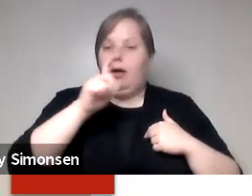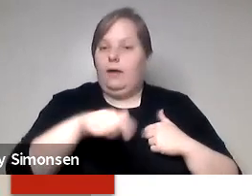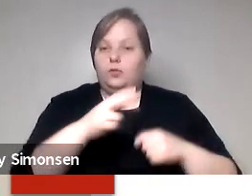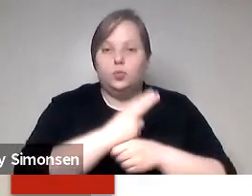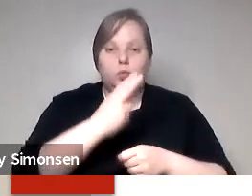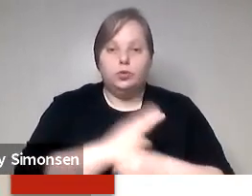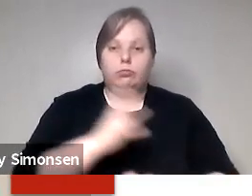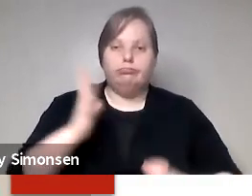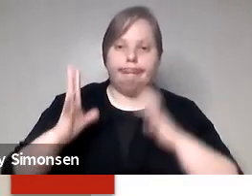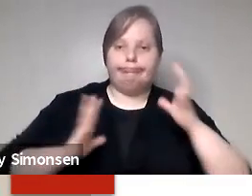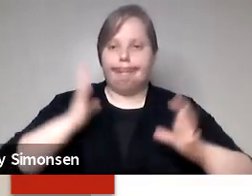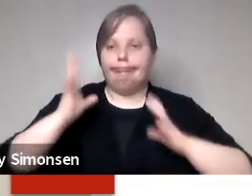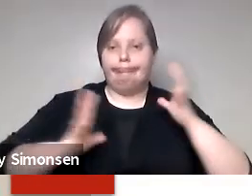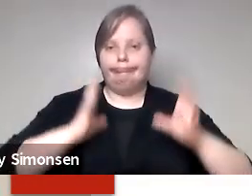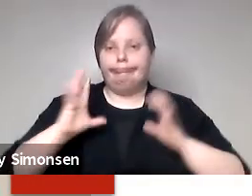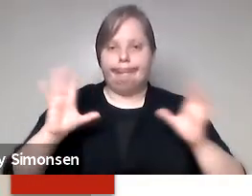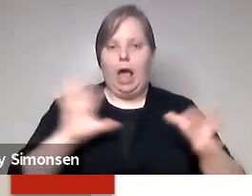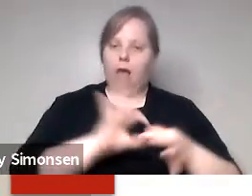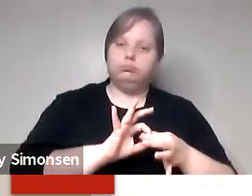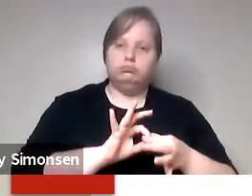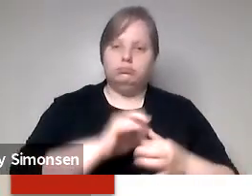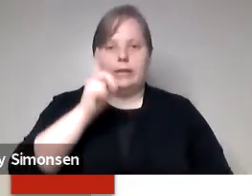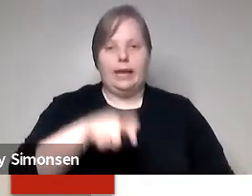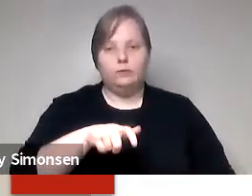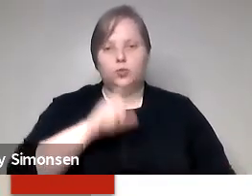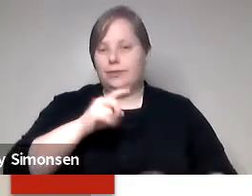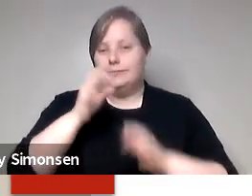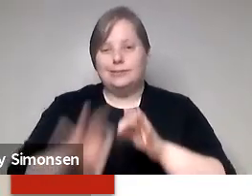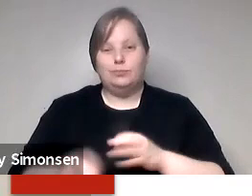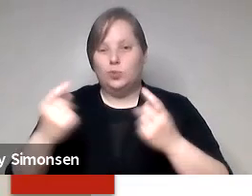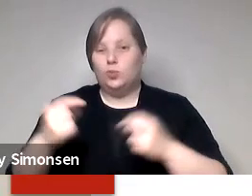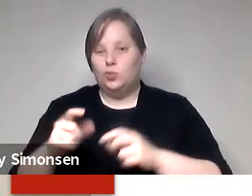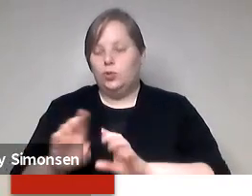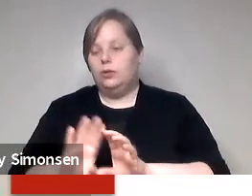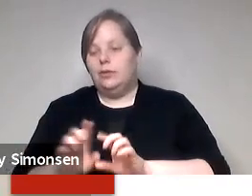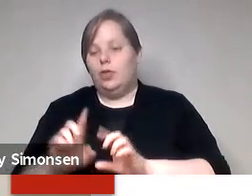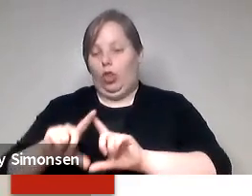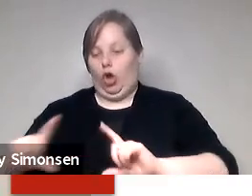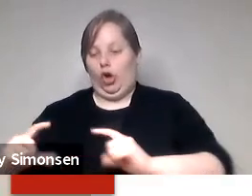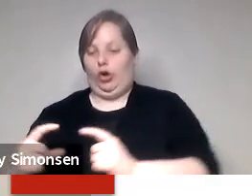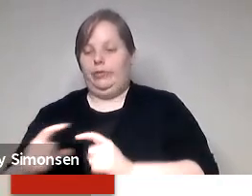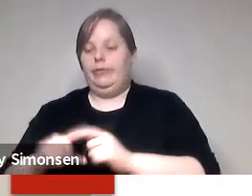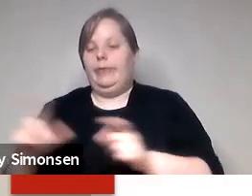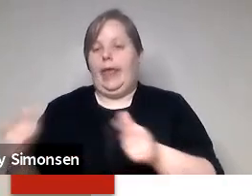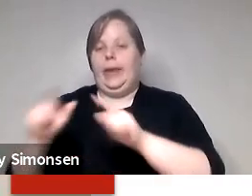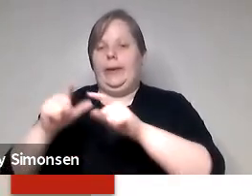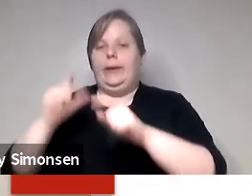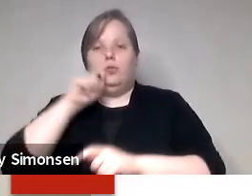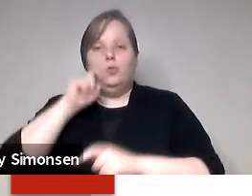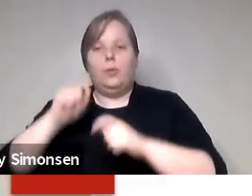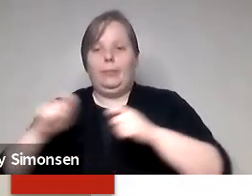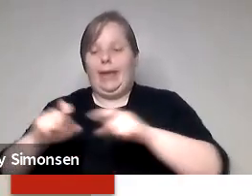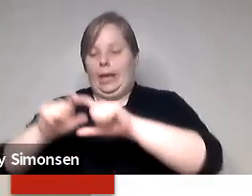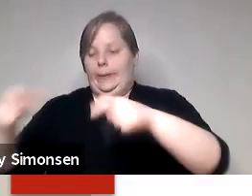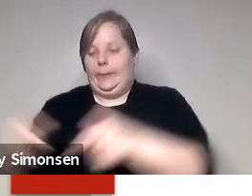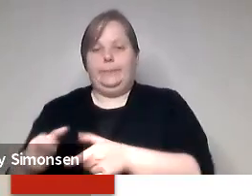a fancy connector to my labels. I can simply just use a rubber band. A bag of rubber bands is very